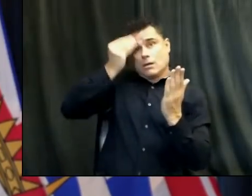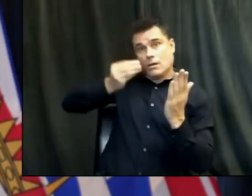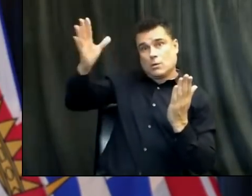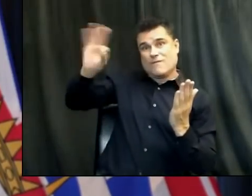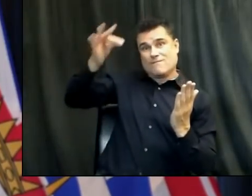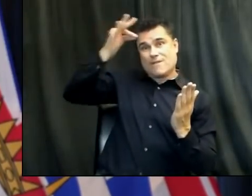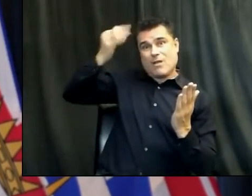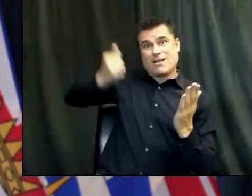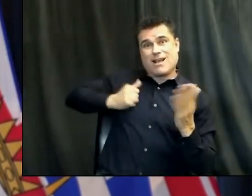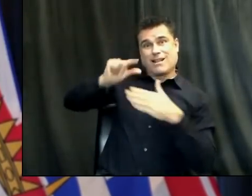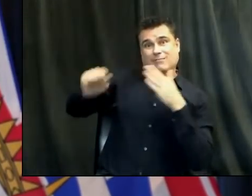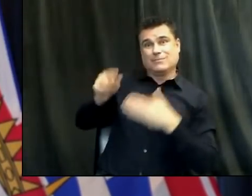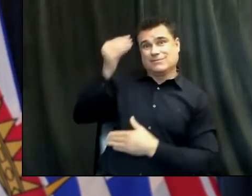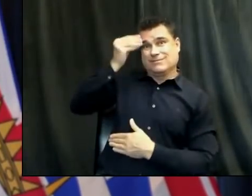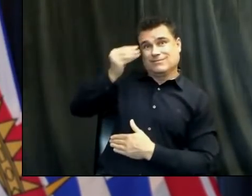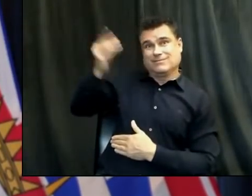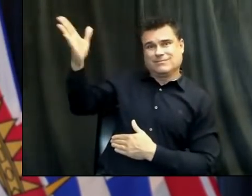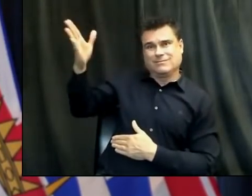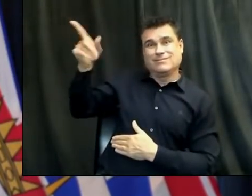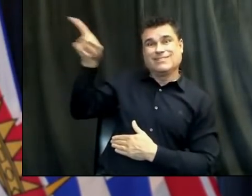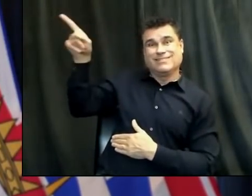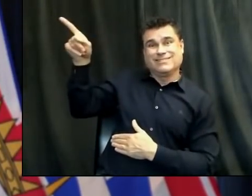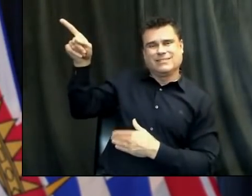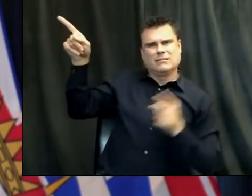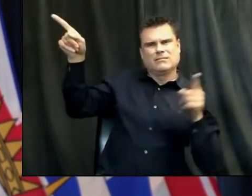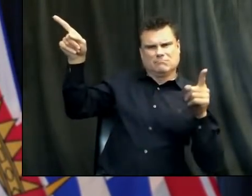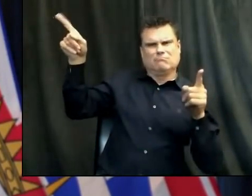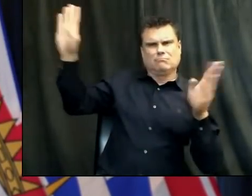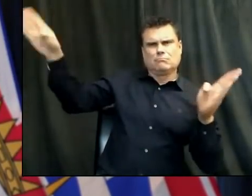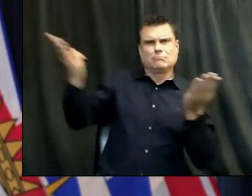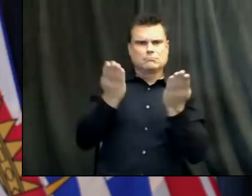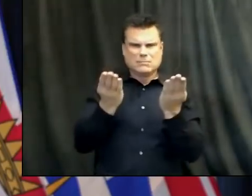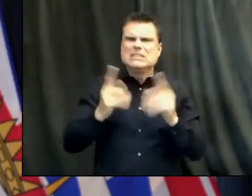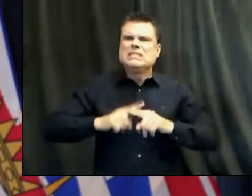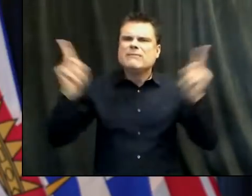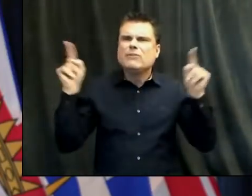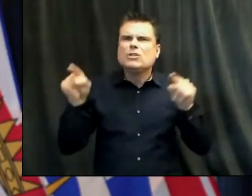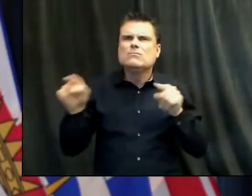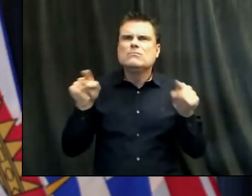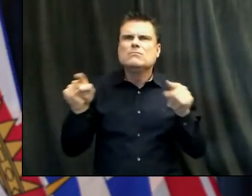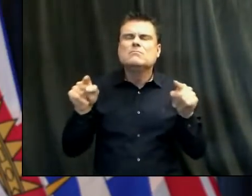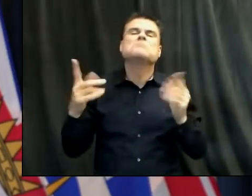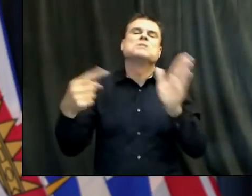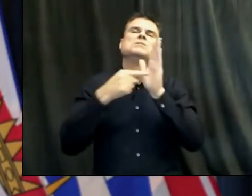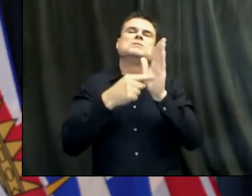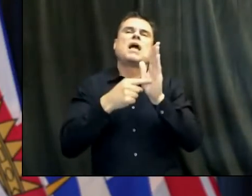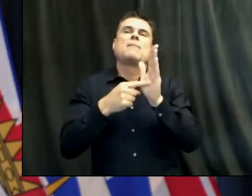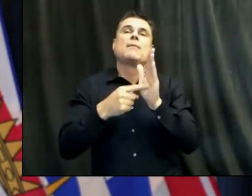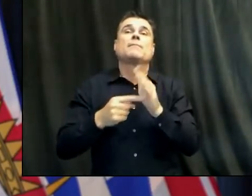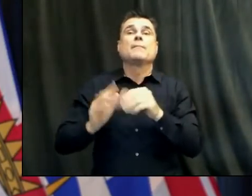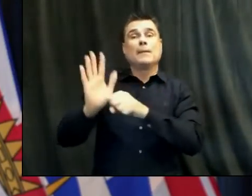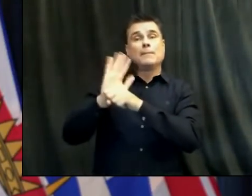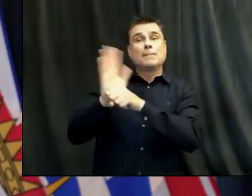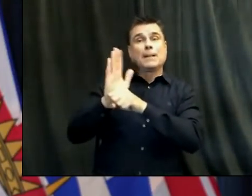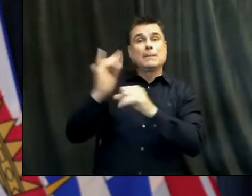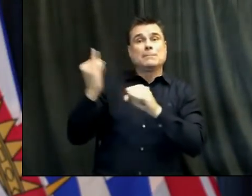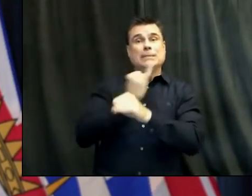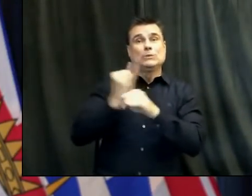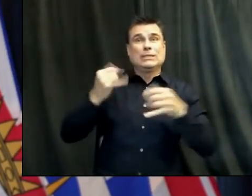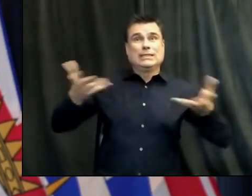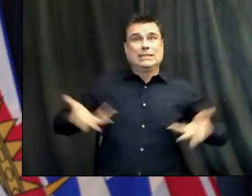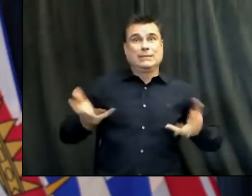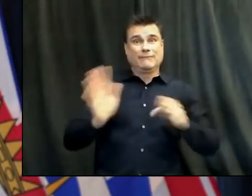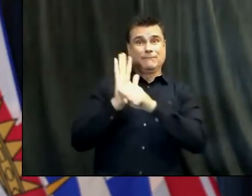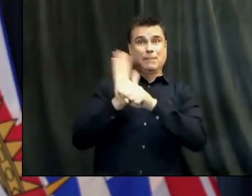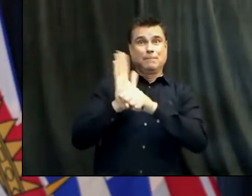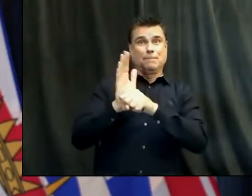Dr. Henry and Minister Dix, thanks again for taking my question. I heard you speak earlier about changes in how data is shared,